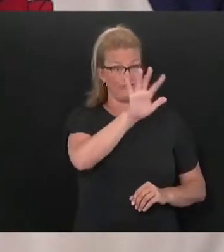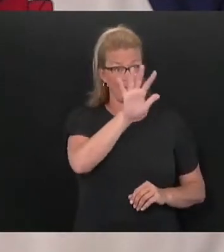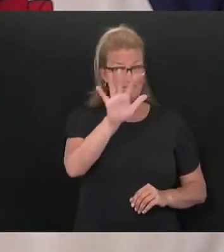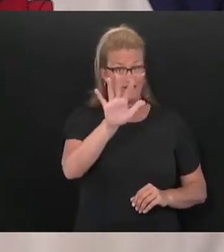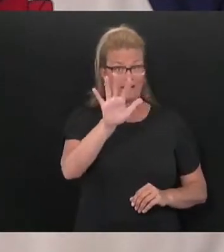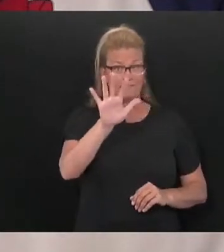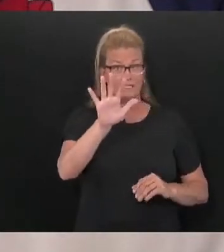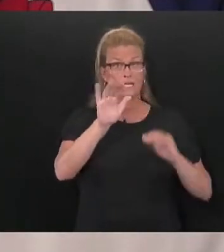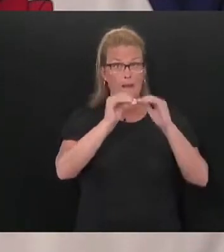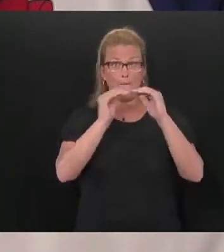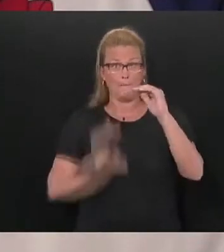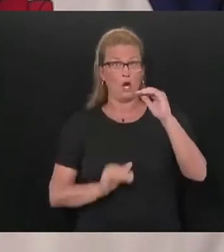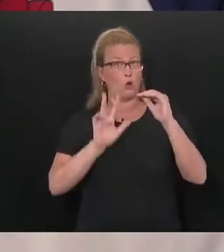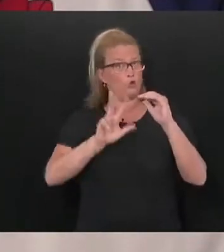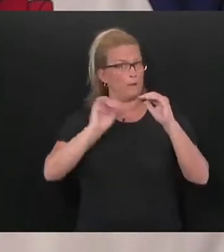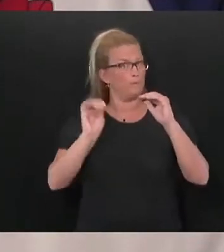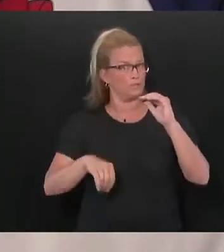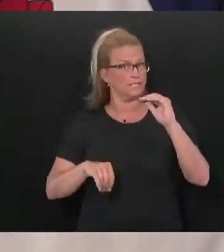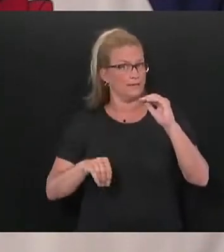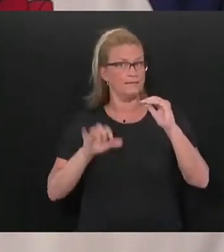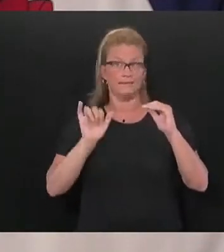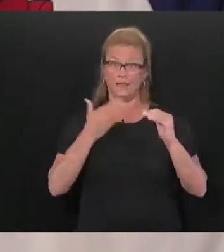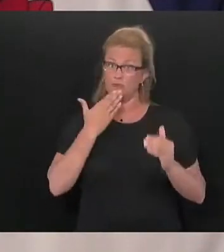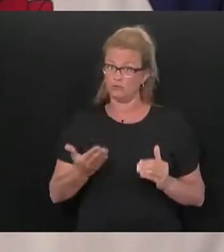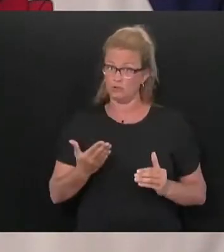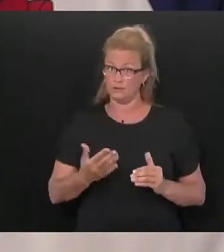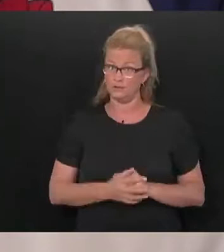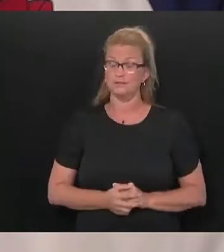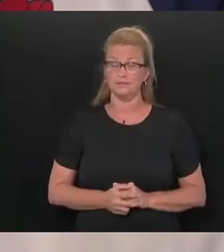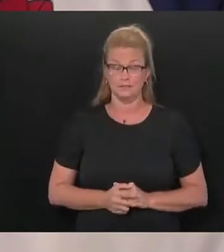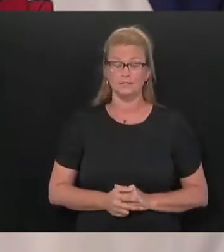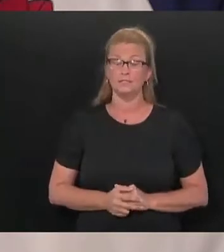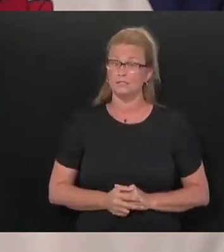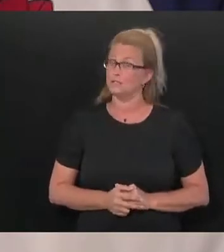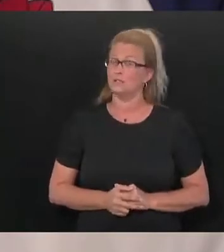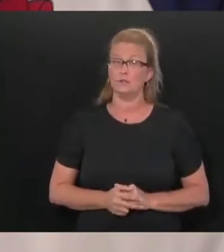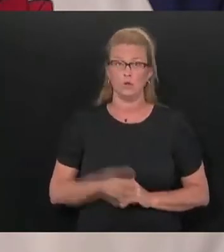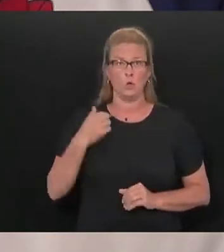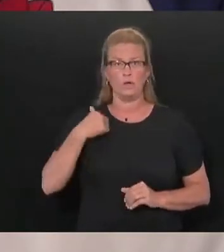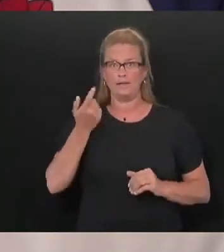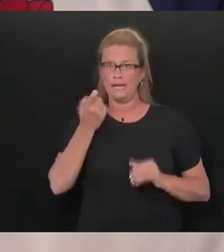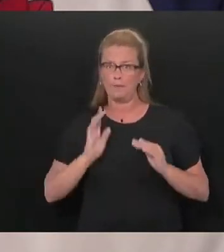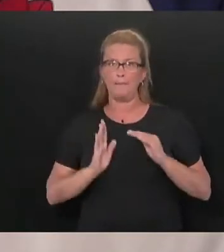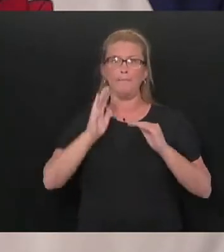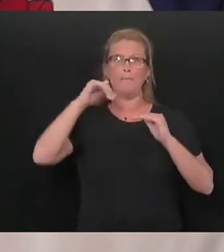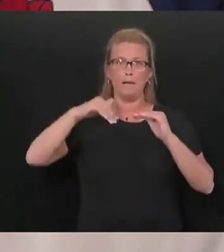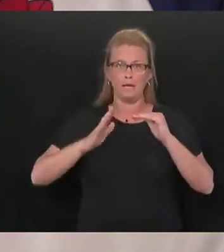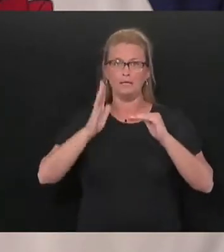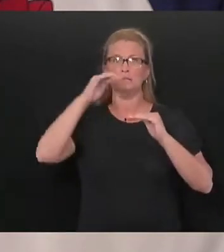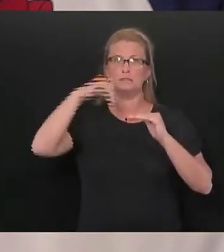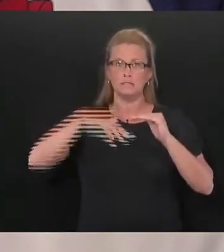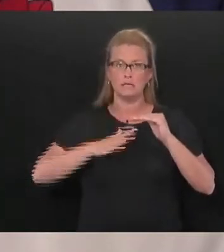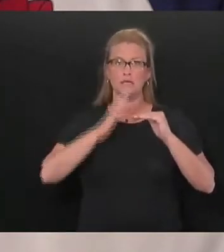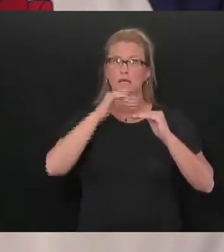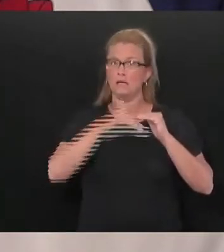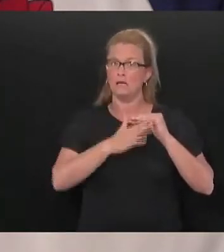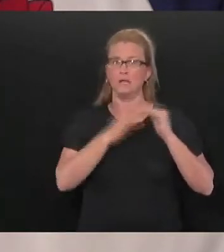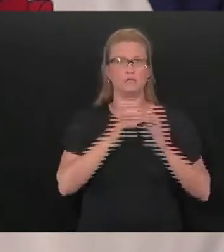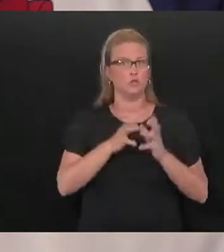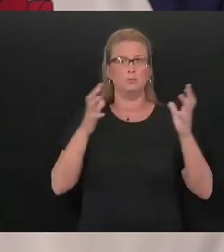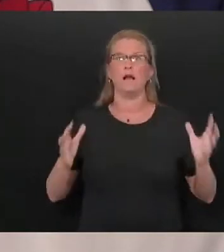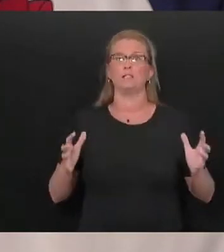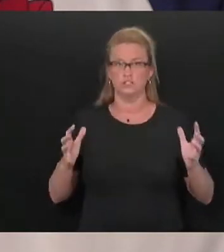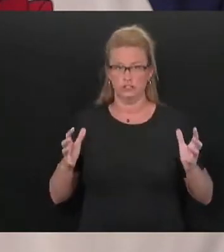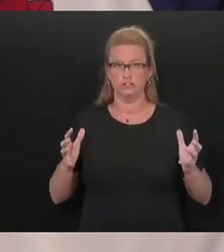down below that 3% line, and that's good. You know, we've been bouncing above that 3% line too much, way too